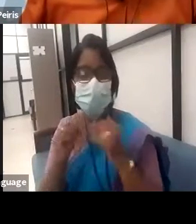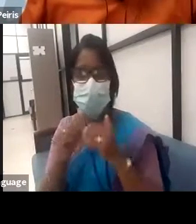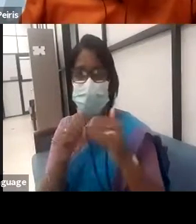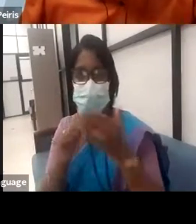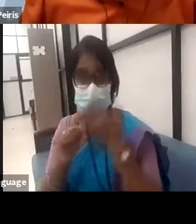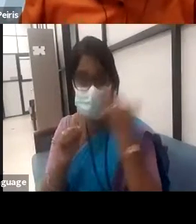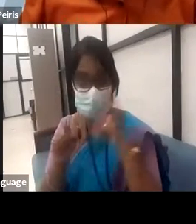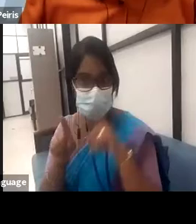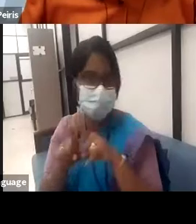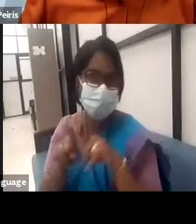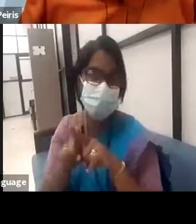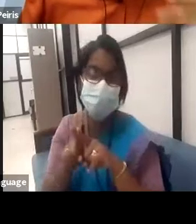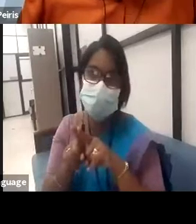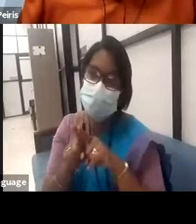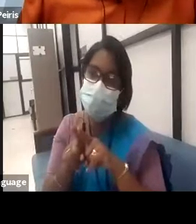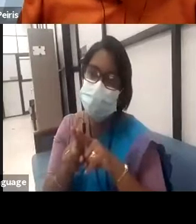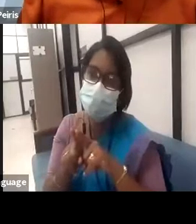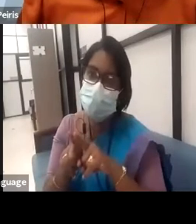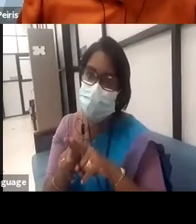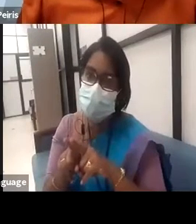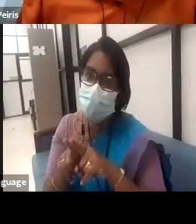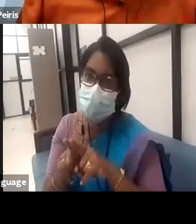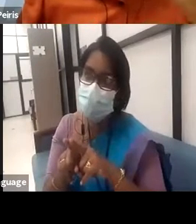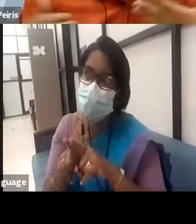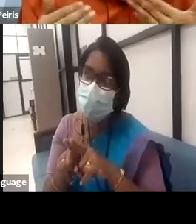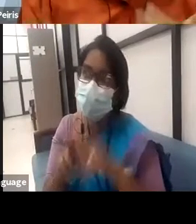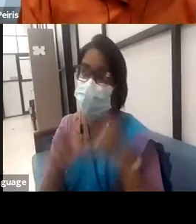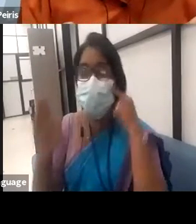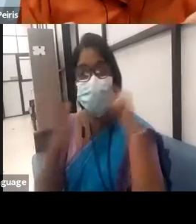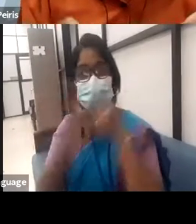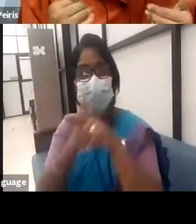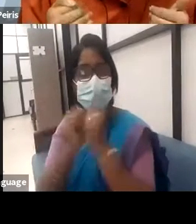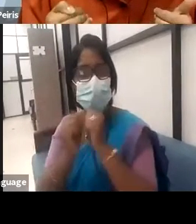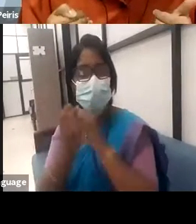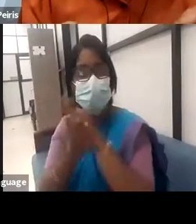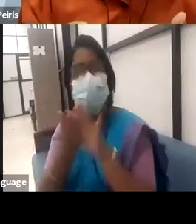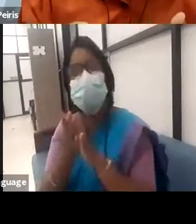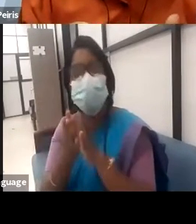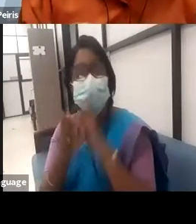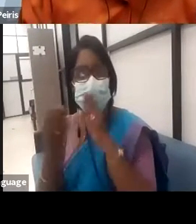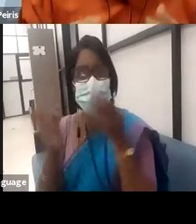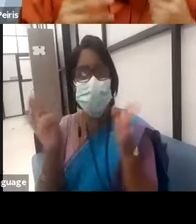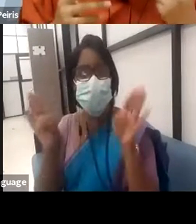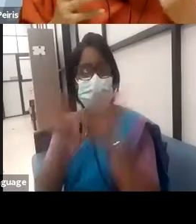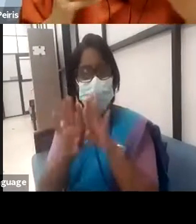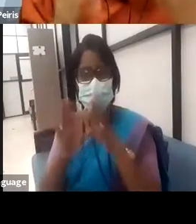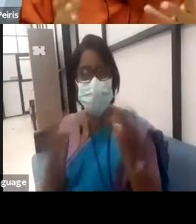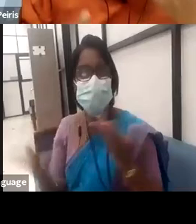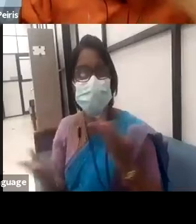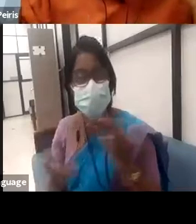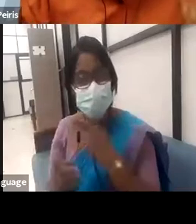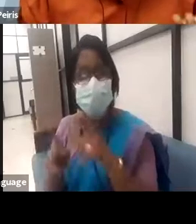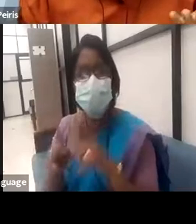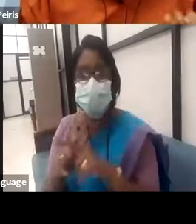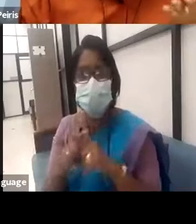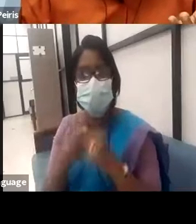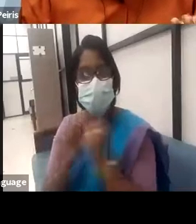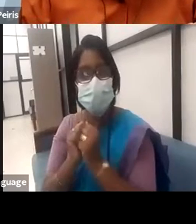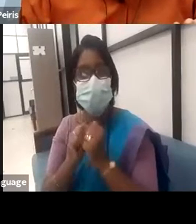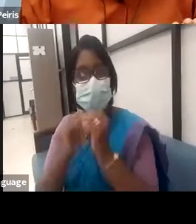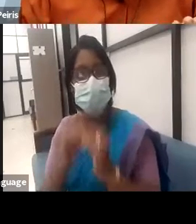transparency, that there's no greenwashing? And in this way, we are integrating blockchain into our supply chains to really give